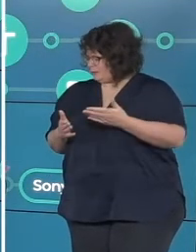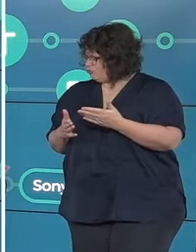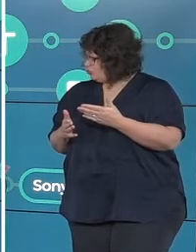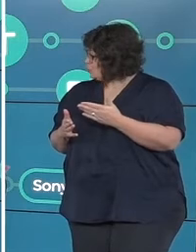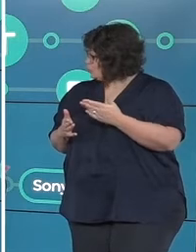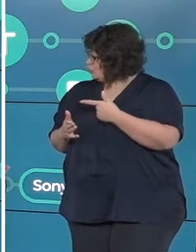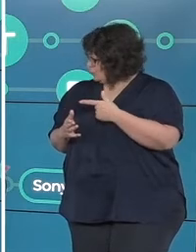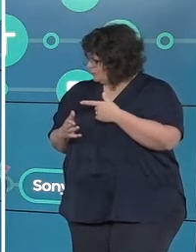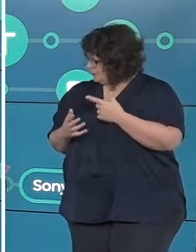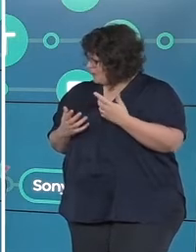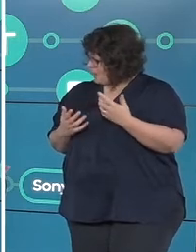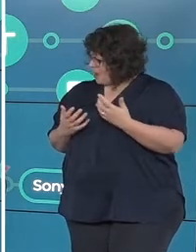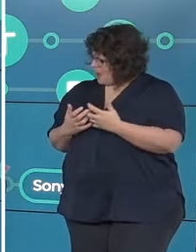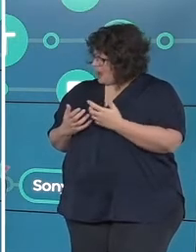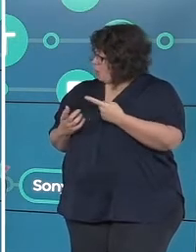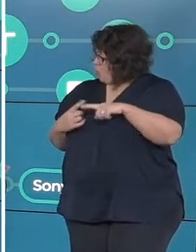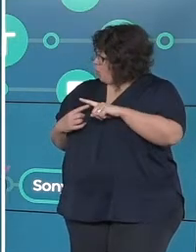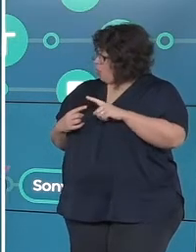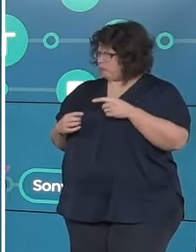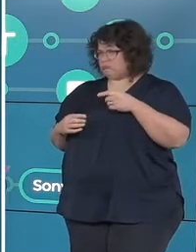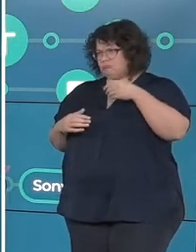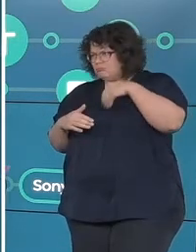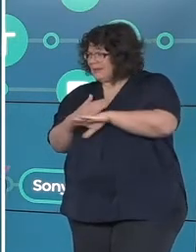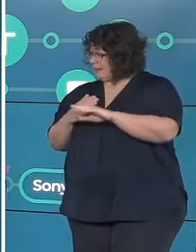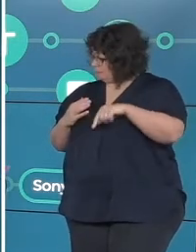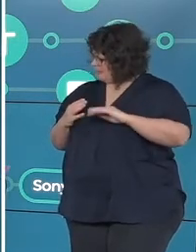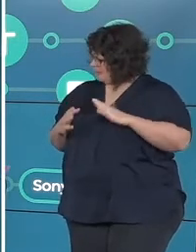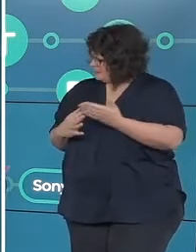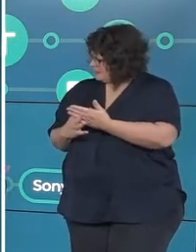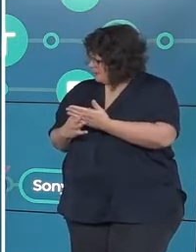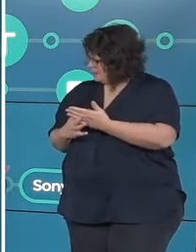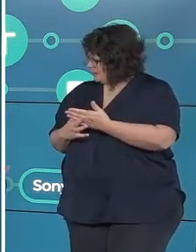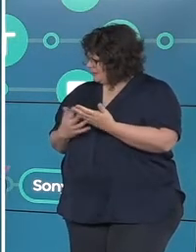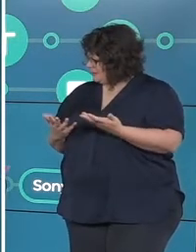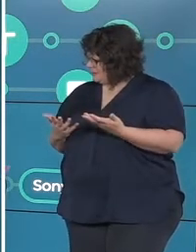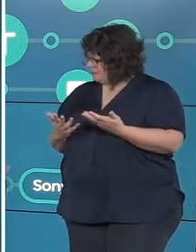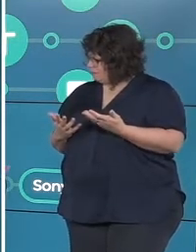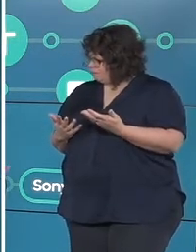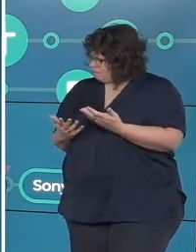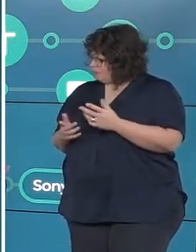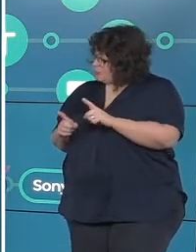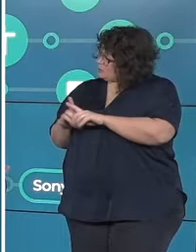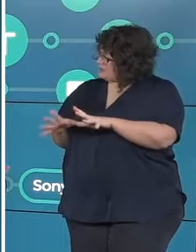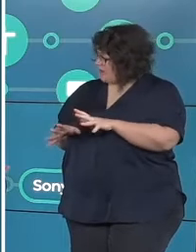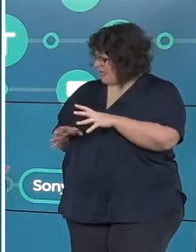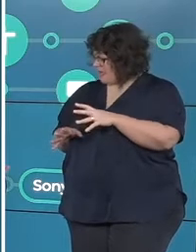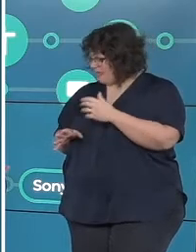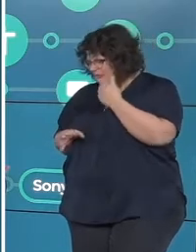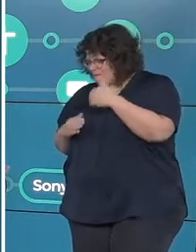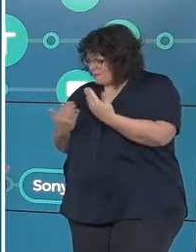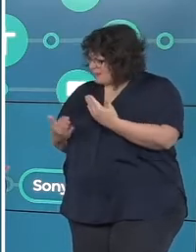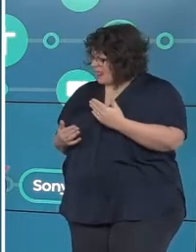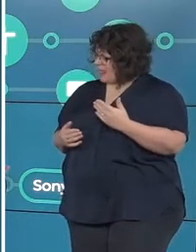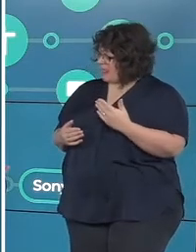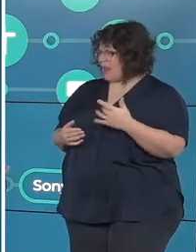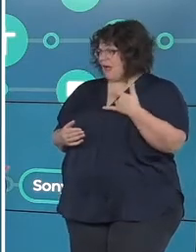about the day in the life of an accessibility leader in the field. And I also want to know about, I hope these are the questions that